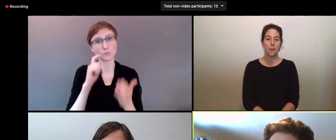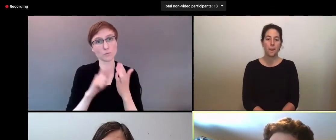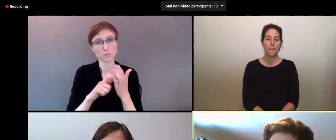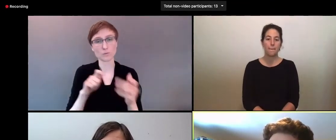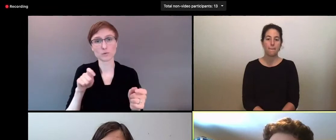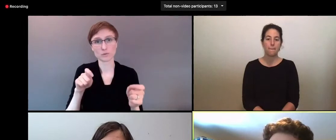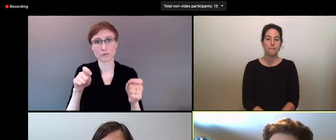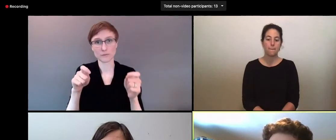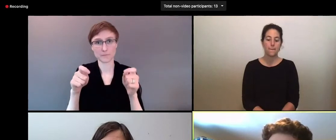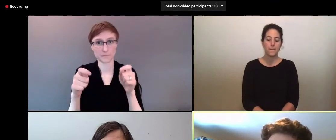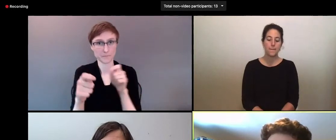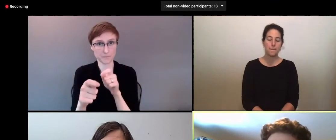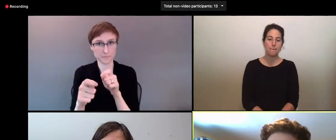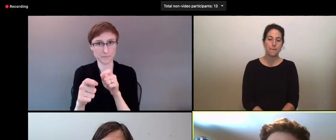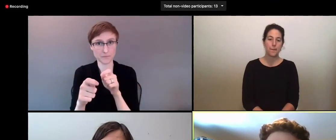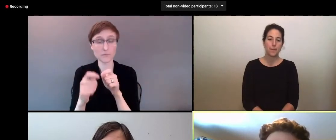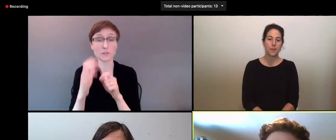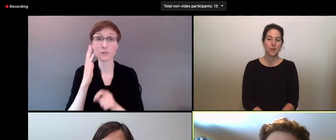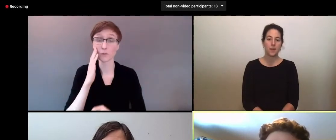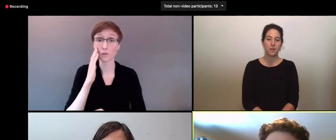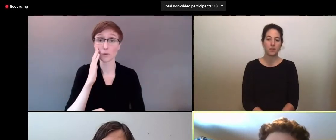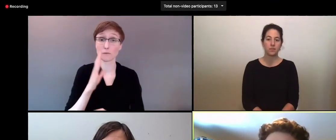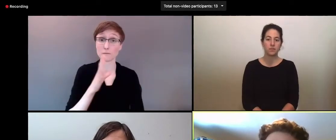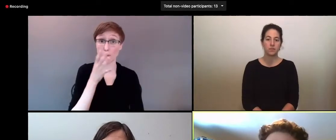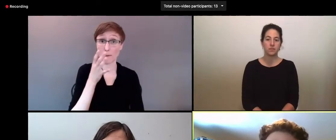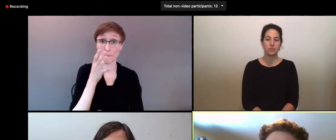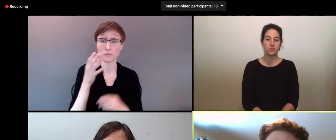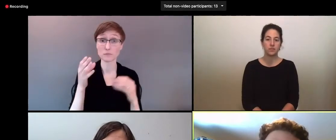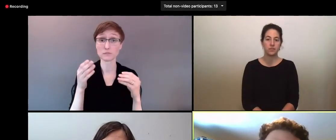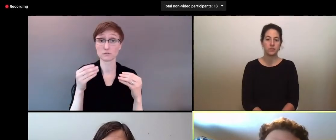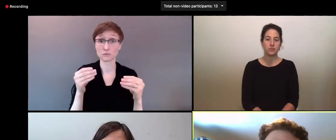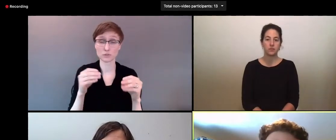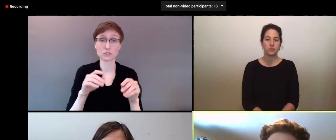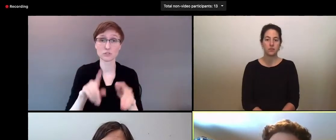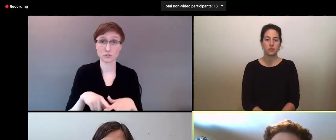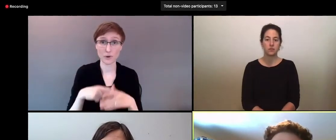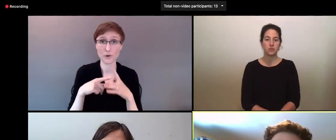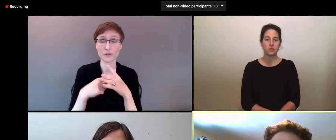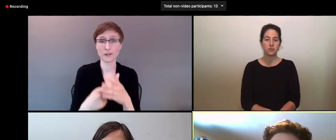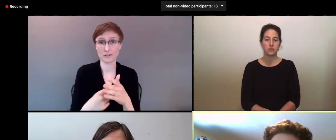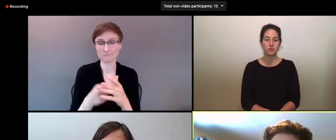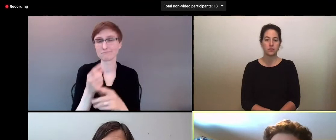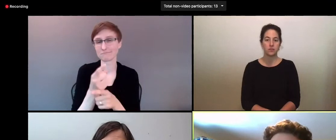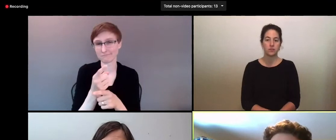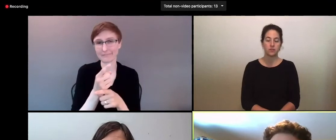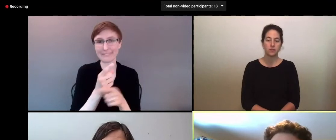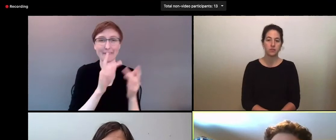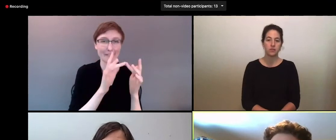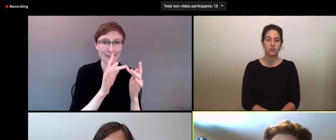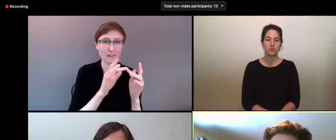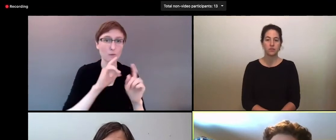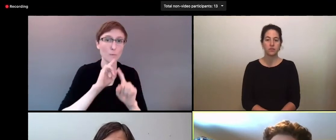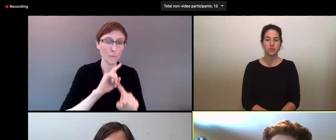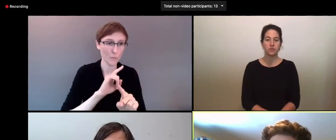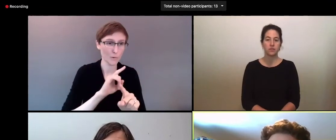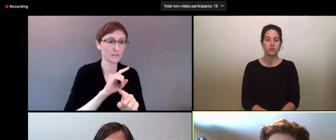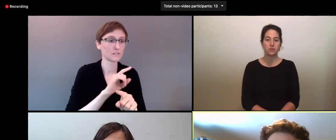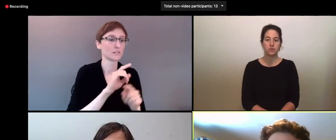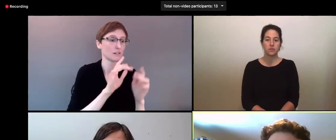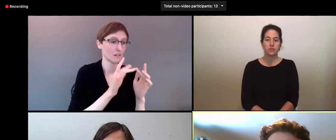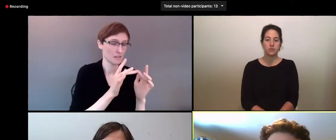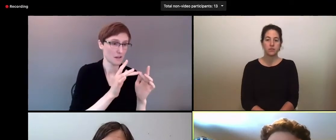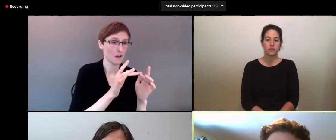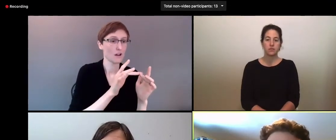when the farmers market started up, it was as you described, where you'd be online, you ordered ahead of time, and there was kind